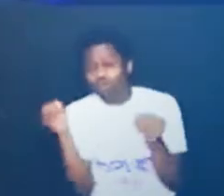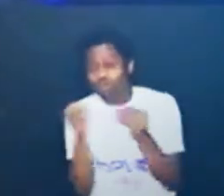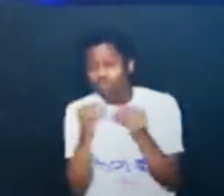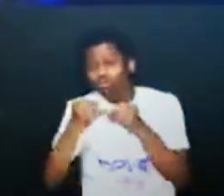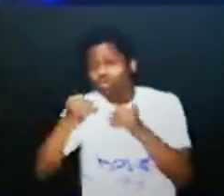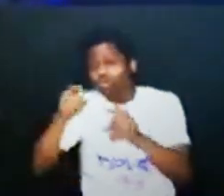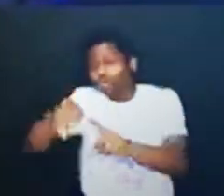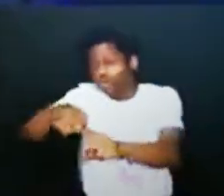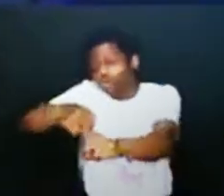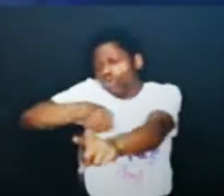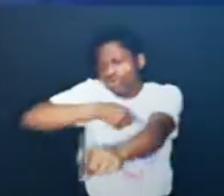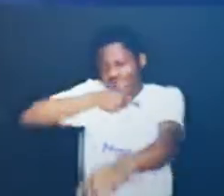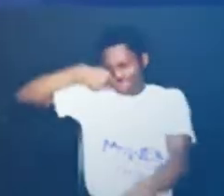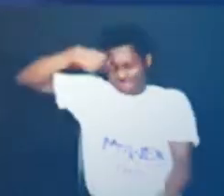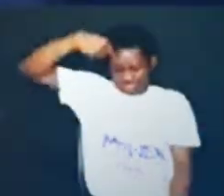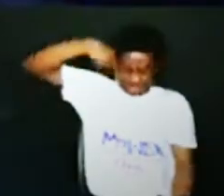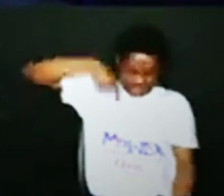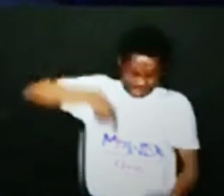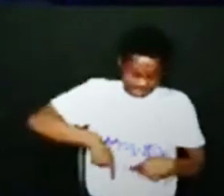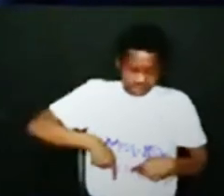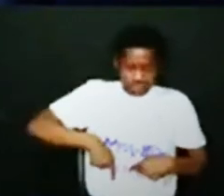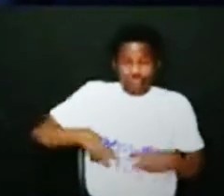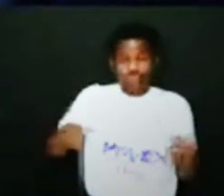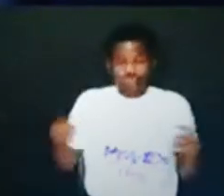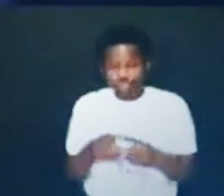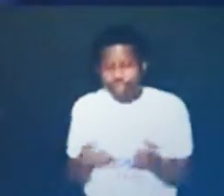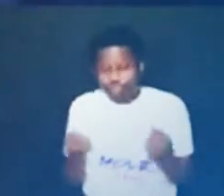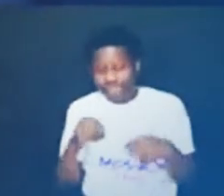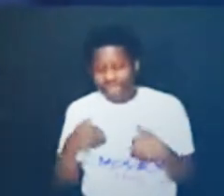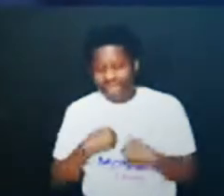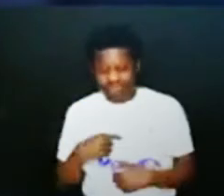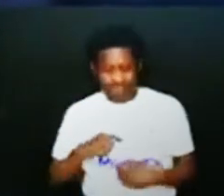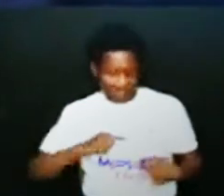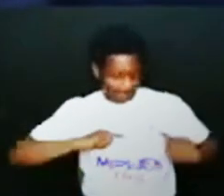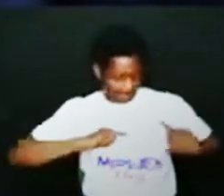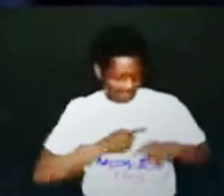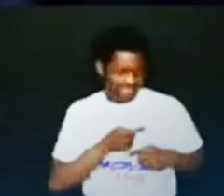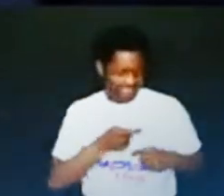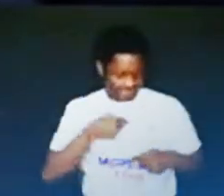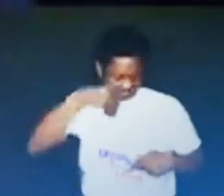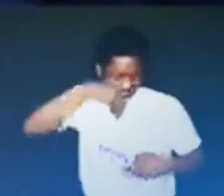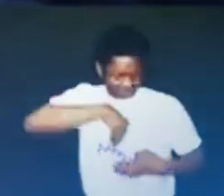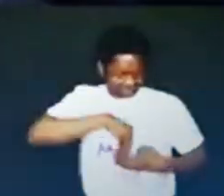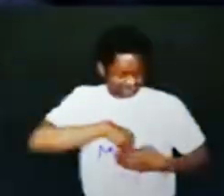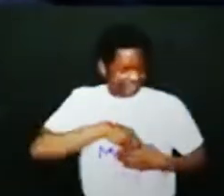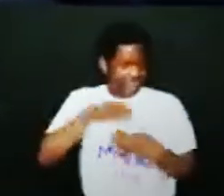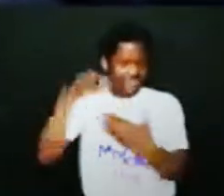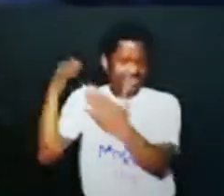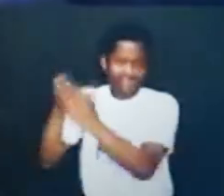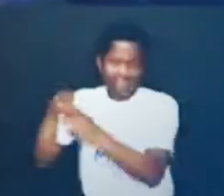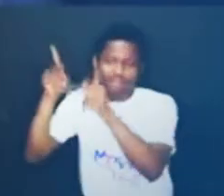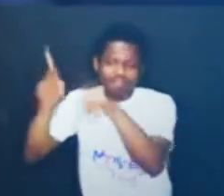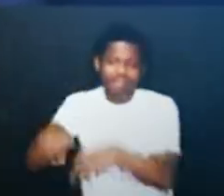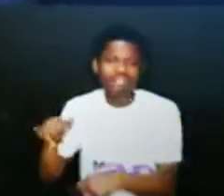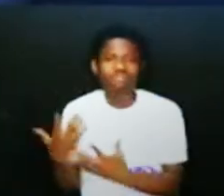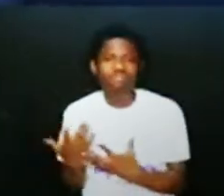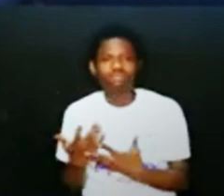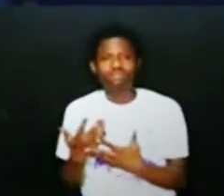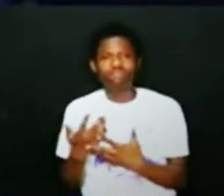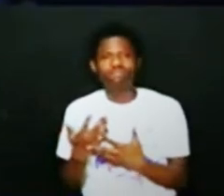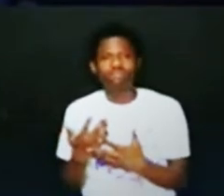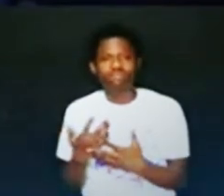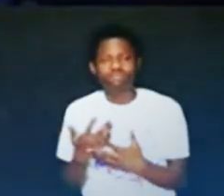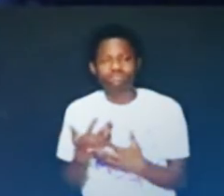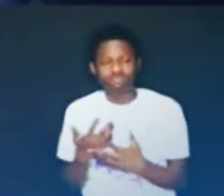So when there is bitterness within and against someone, the tongue will pick